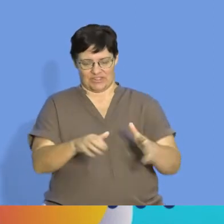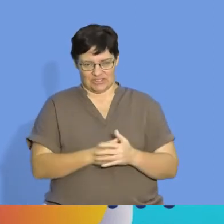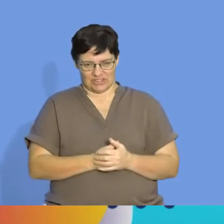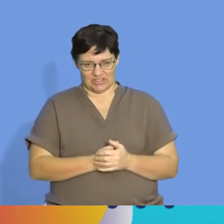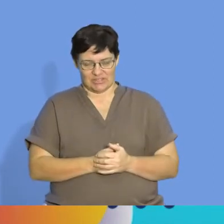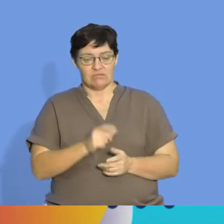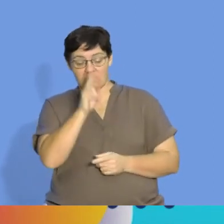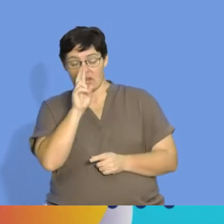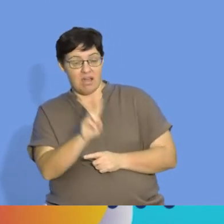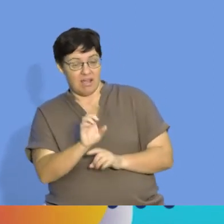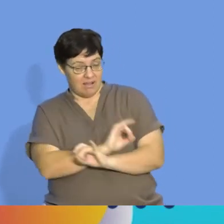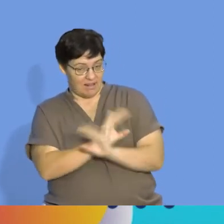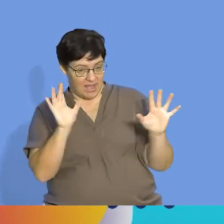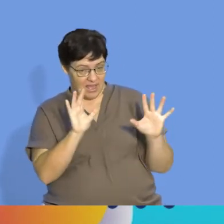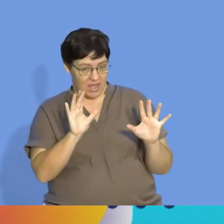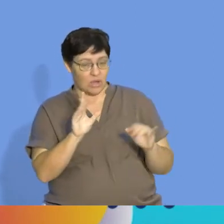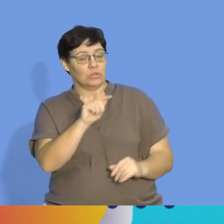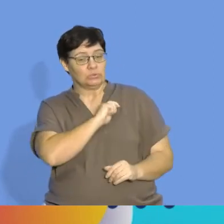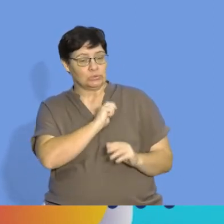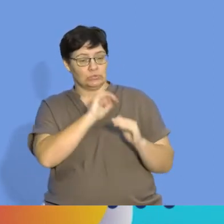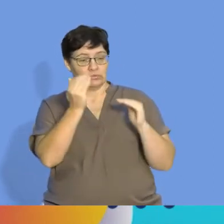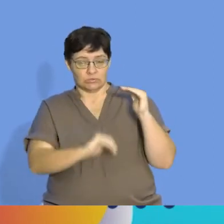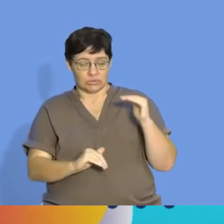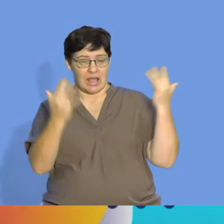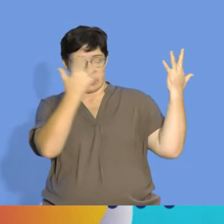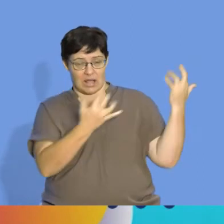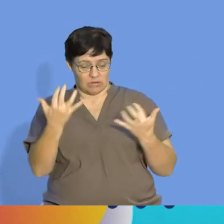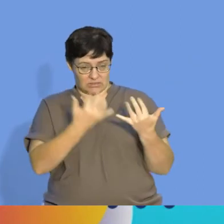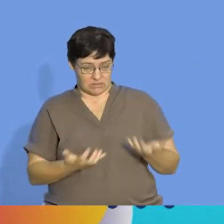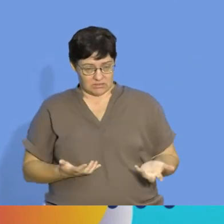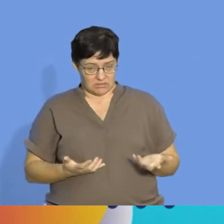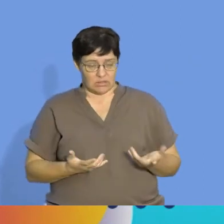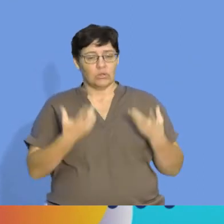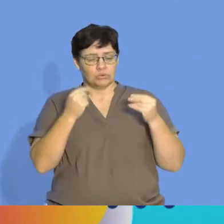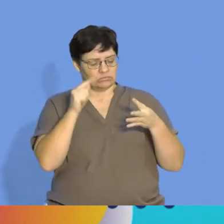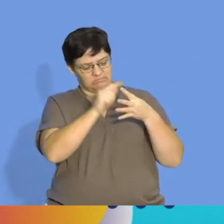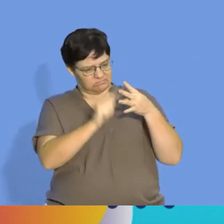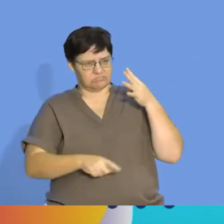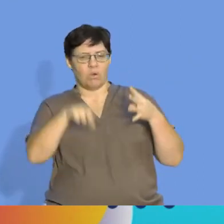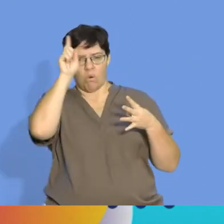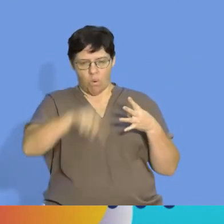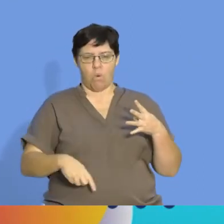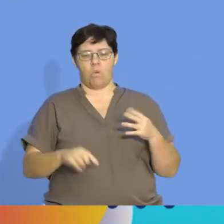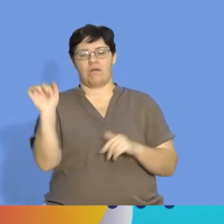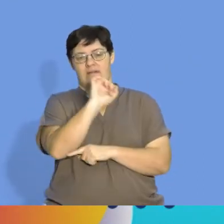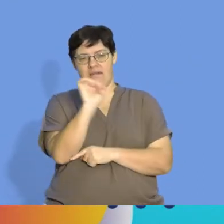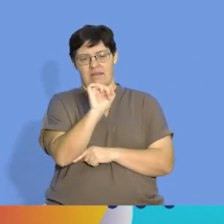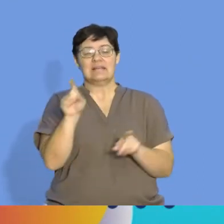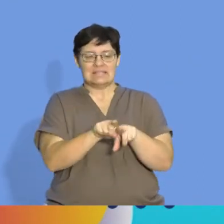was purchased. So clearly you can see when we did our actual depreciation calculation, it was done on all the